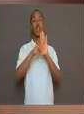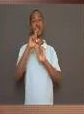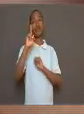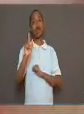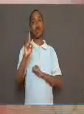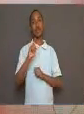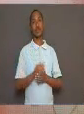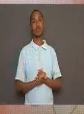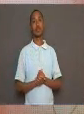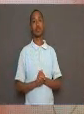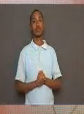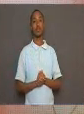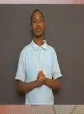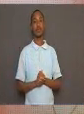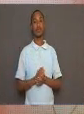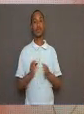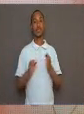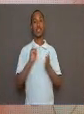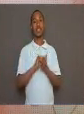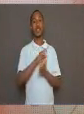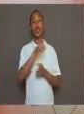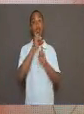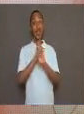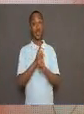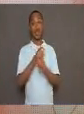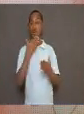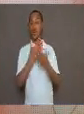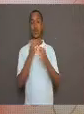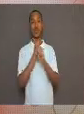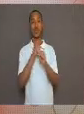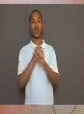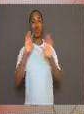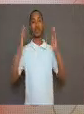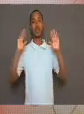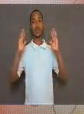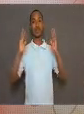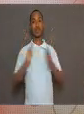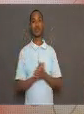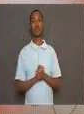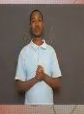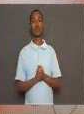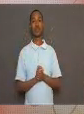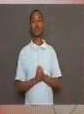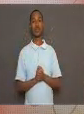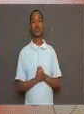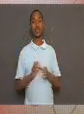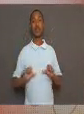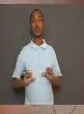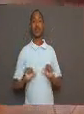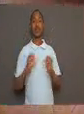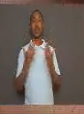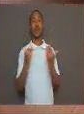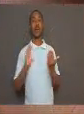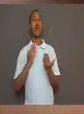-1. If that is your answer, good job. Let us continue.